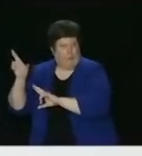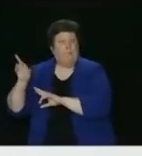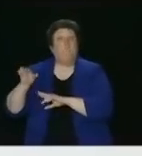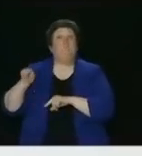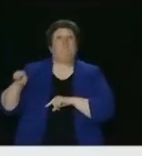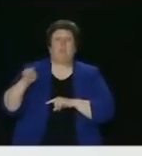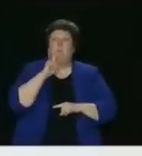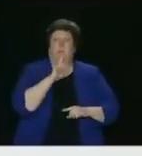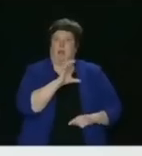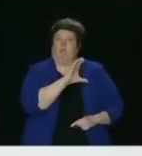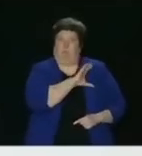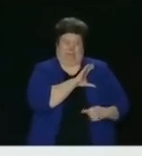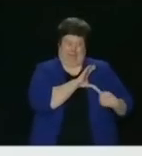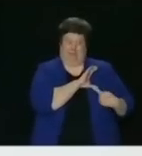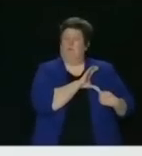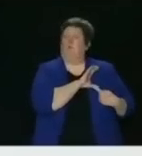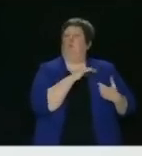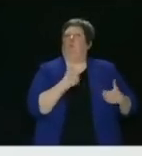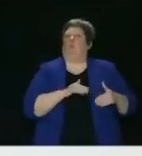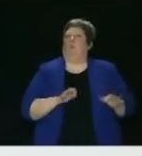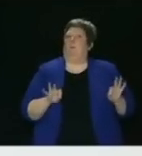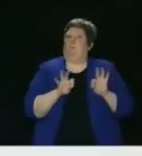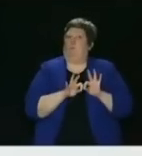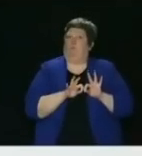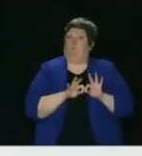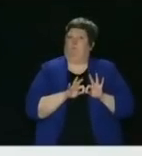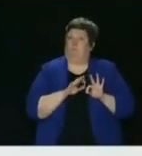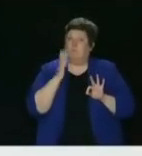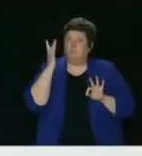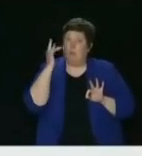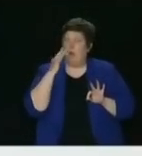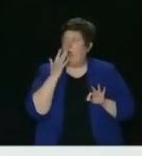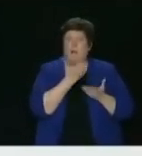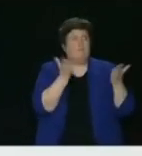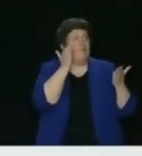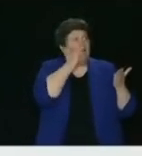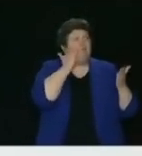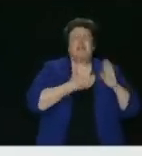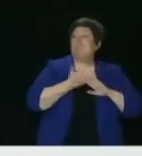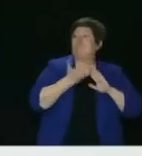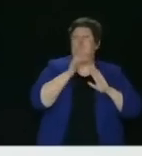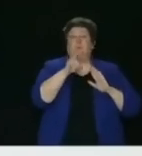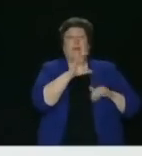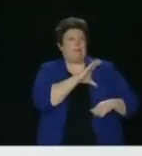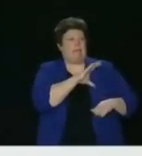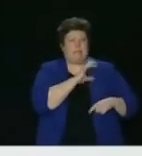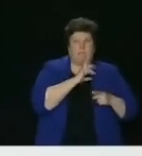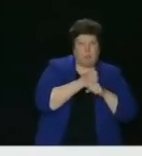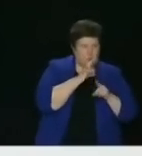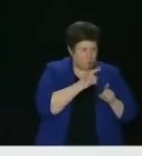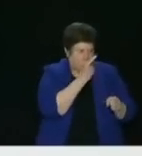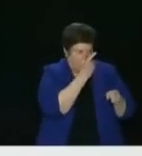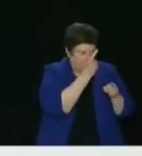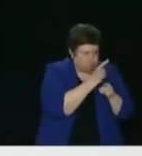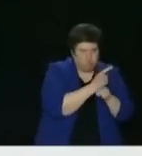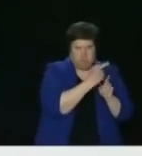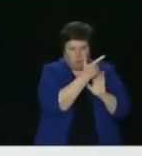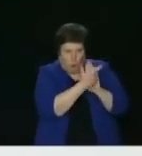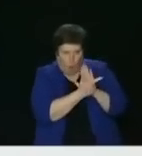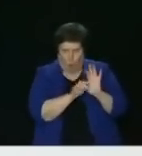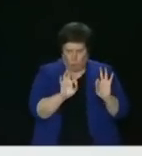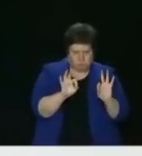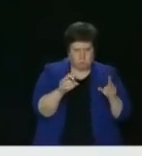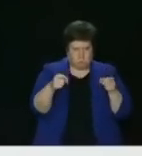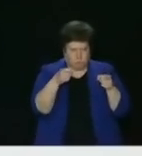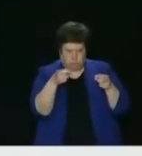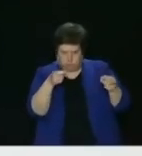important institution in our society. We need the police to do their job of upholding our laws, to maintain the rule of law, and to maintain public order